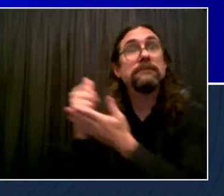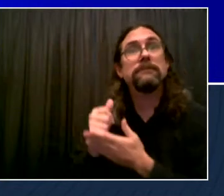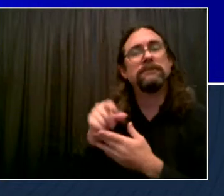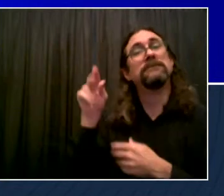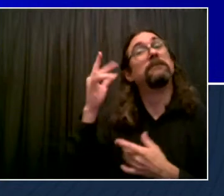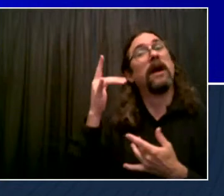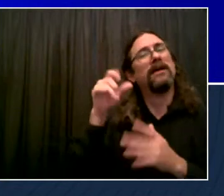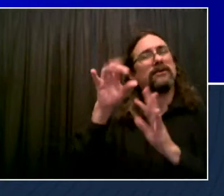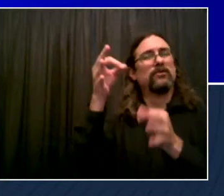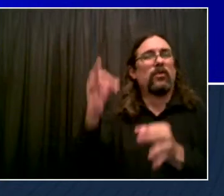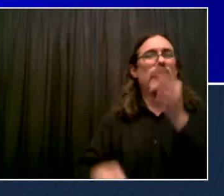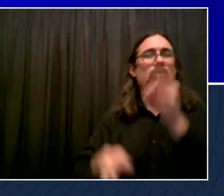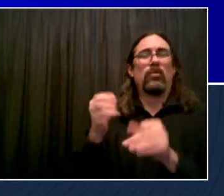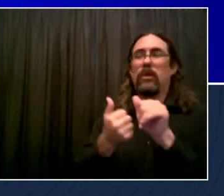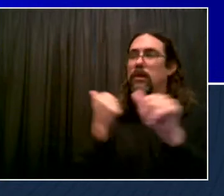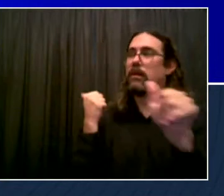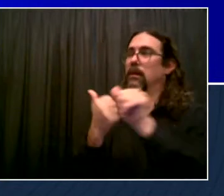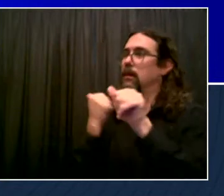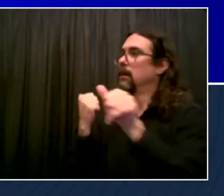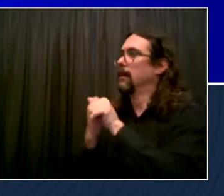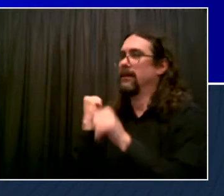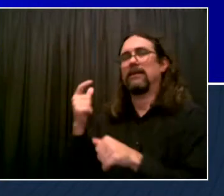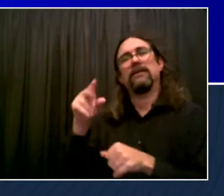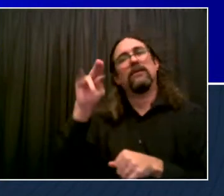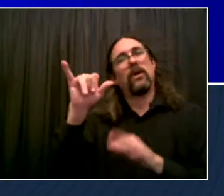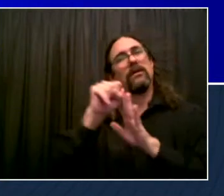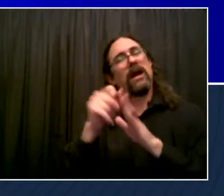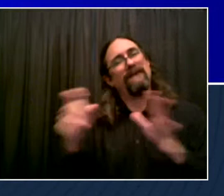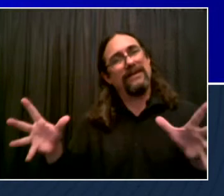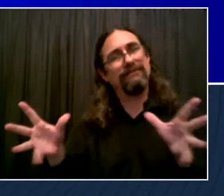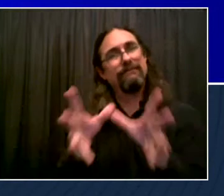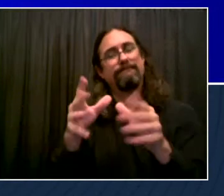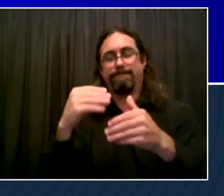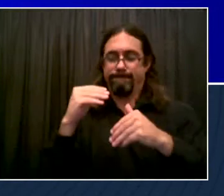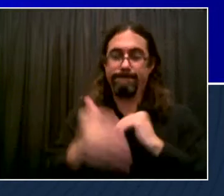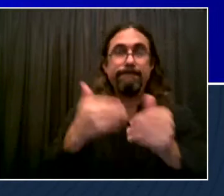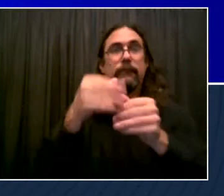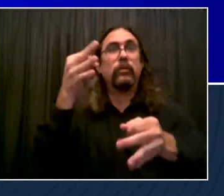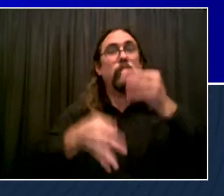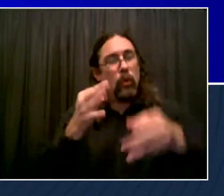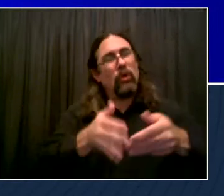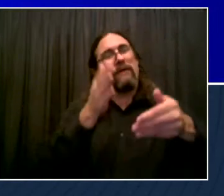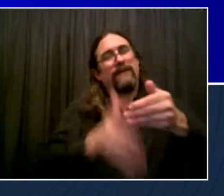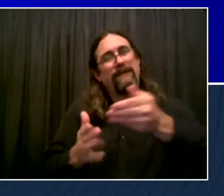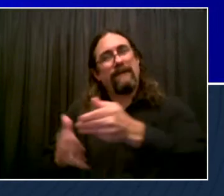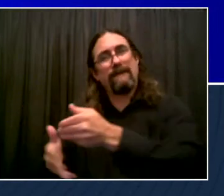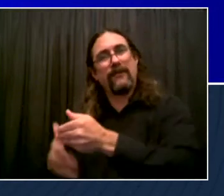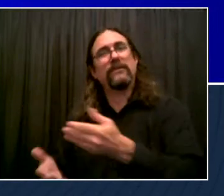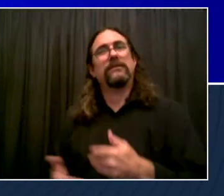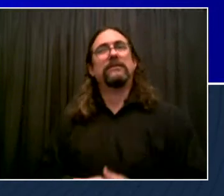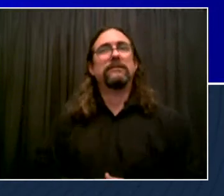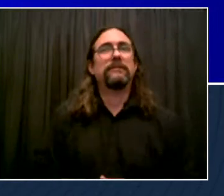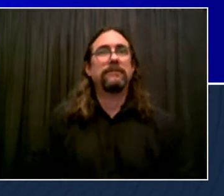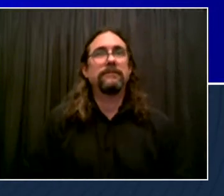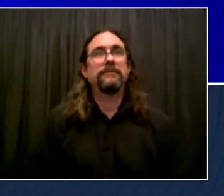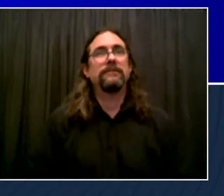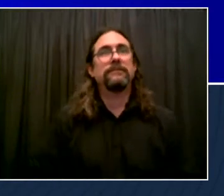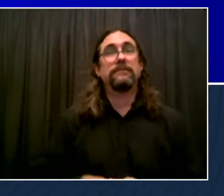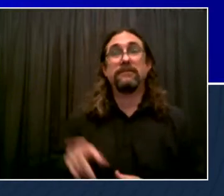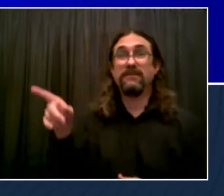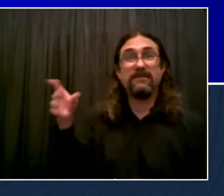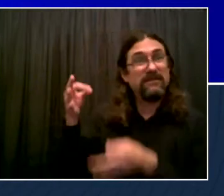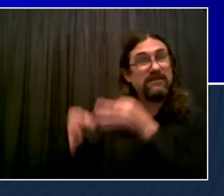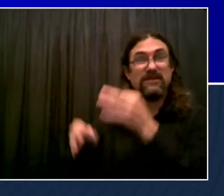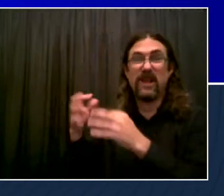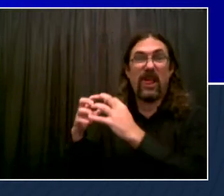that, but it has to happen quickly. Of course, we need our justice system to function. We're asking again for